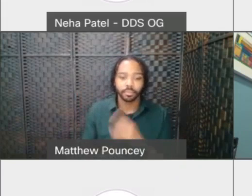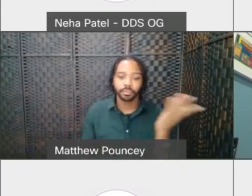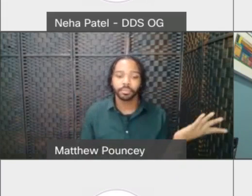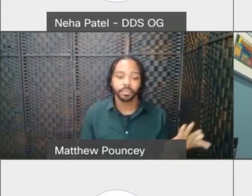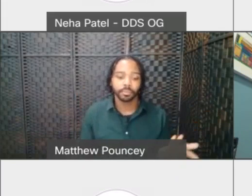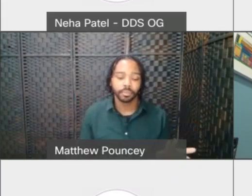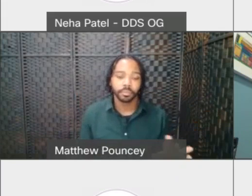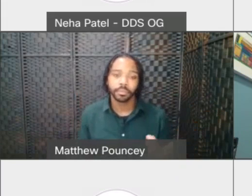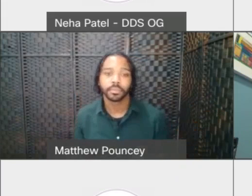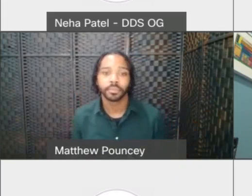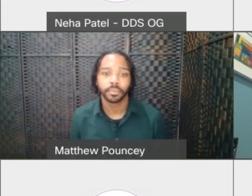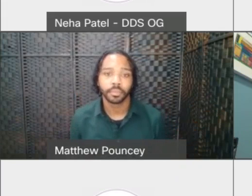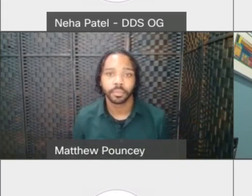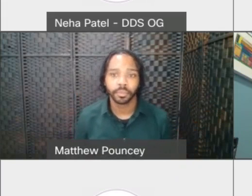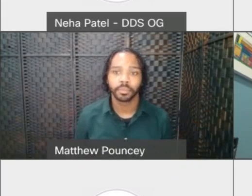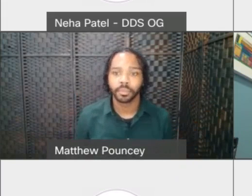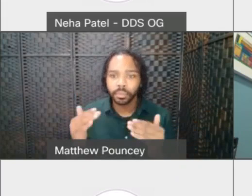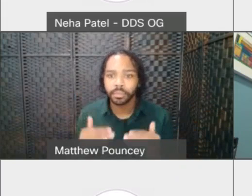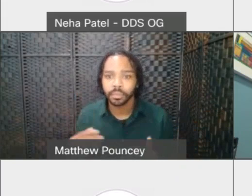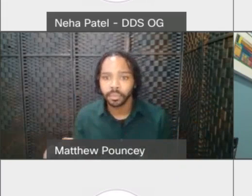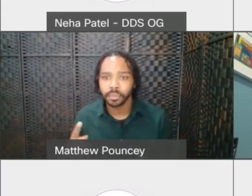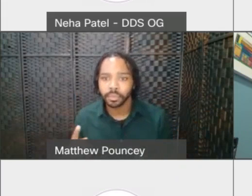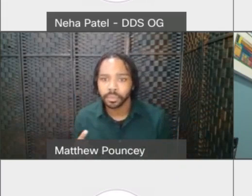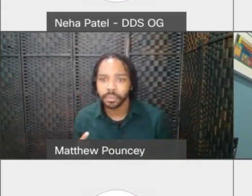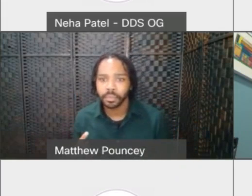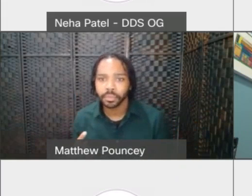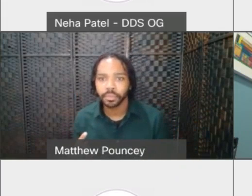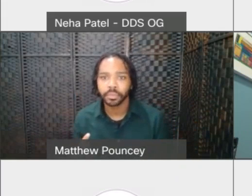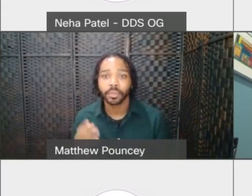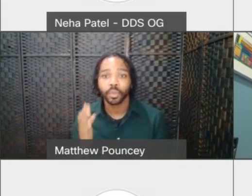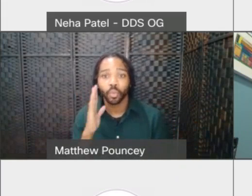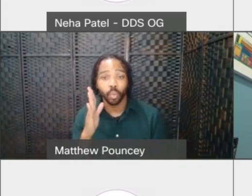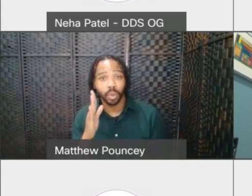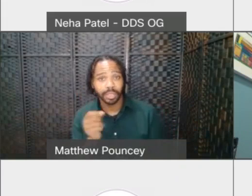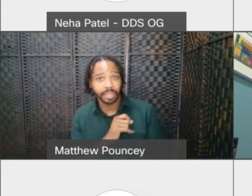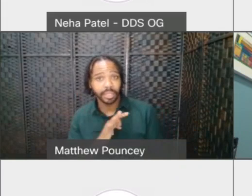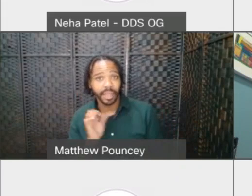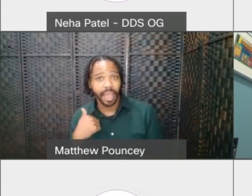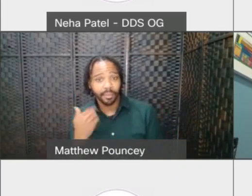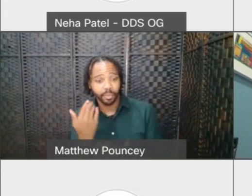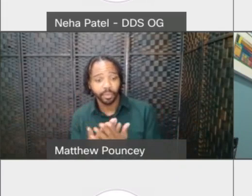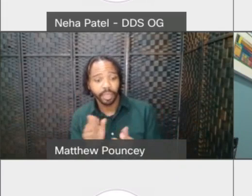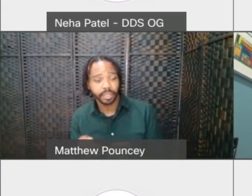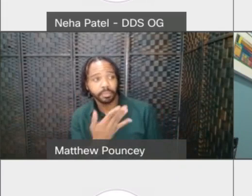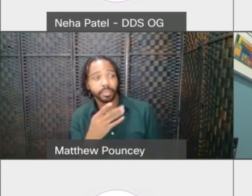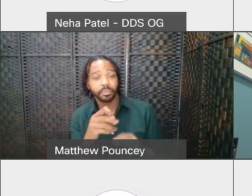Will the staff consultant be provided confirmation of the exemption they can submit to the provider? That was a question earlier,